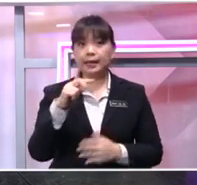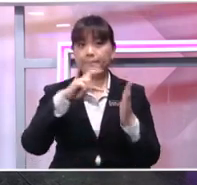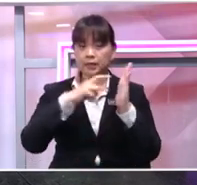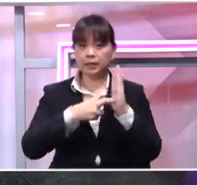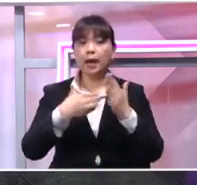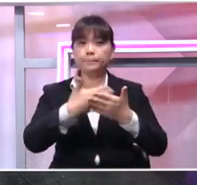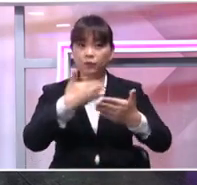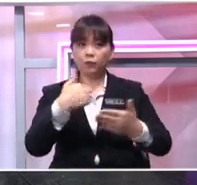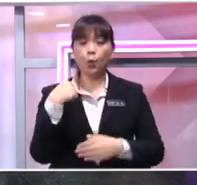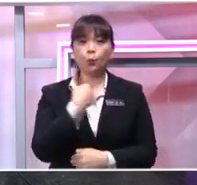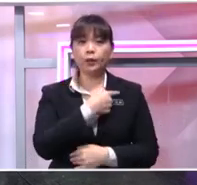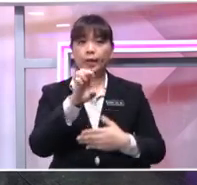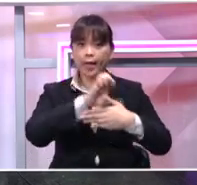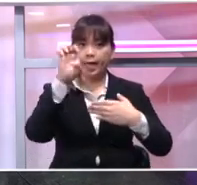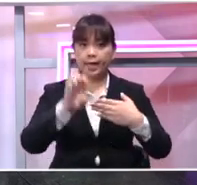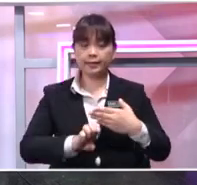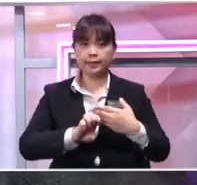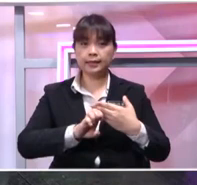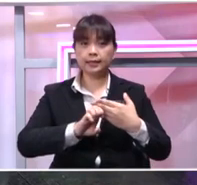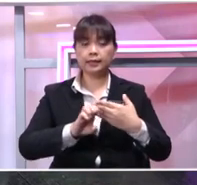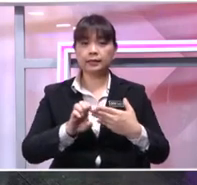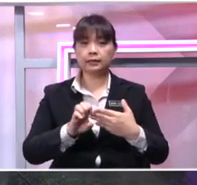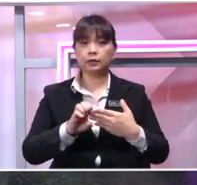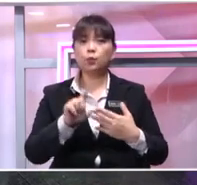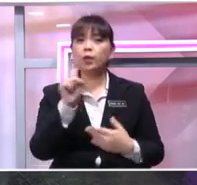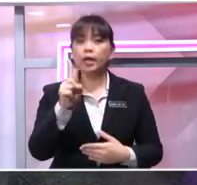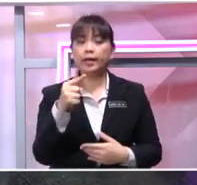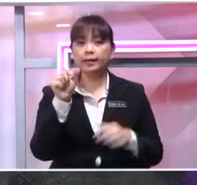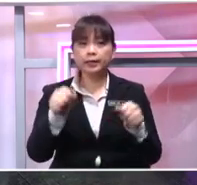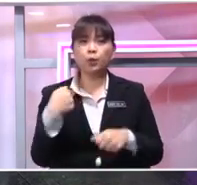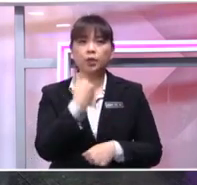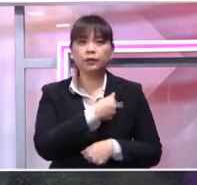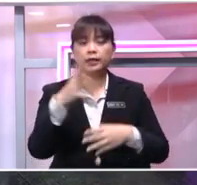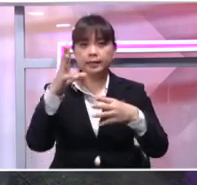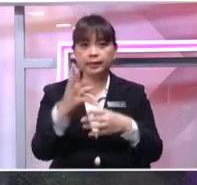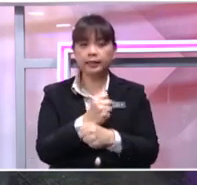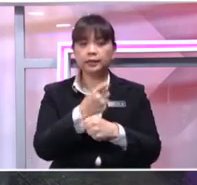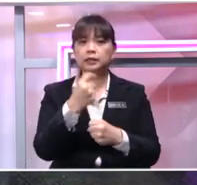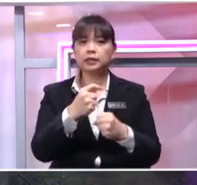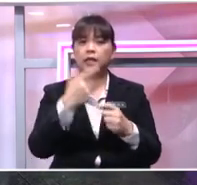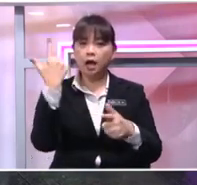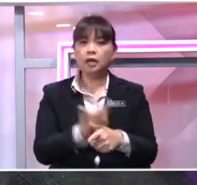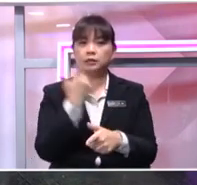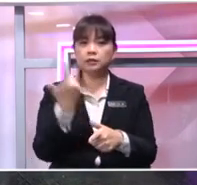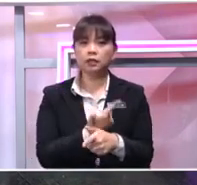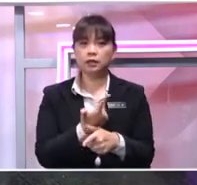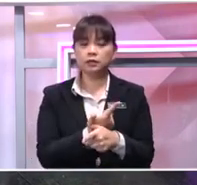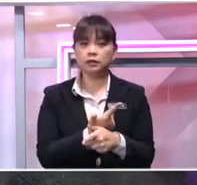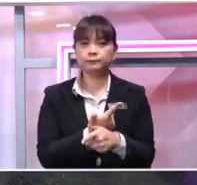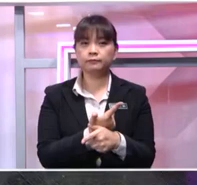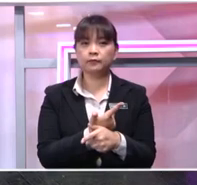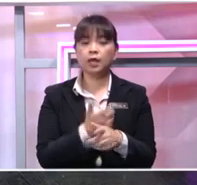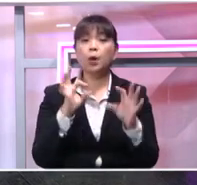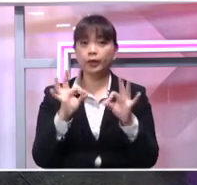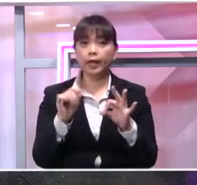we end our slot for today, teacher, so where can we get the exercise to enhance their understanding on this topic? Okay,